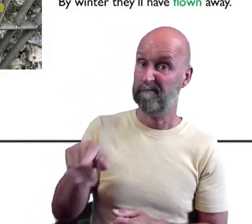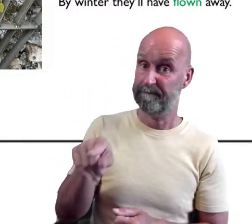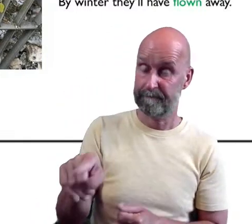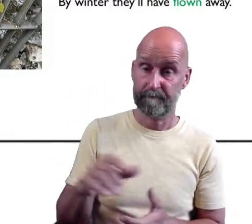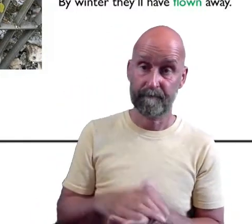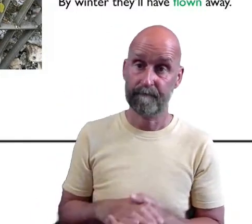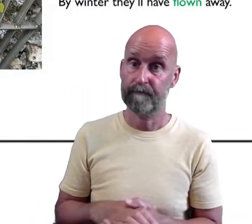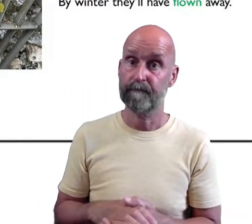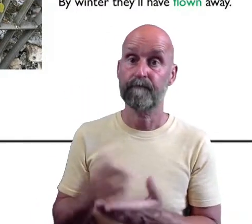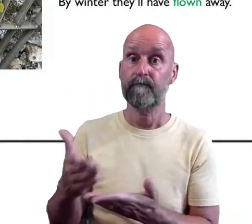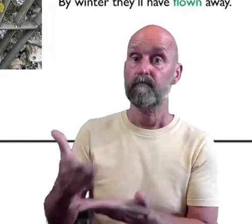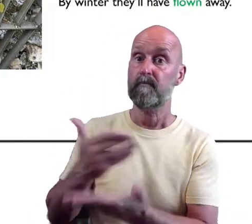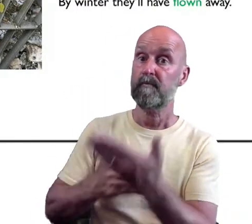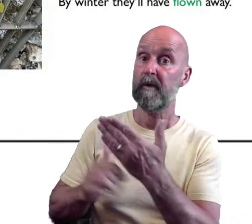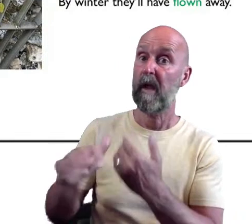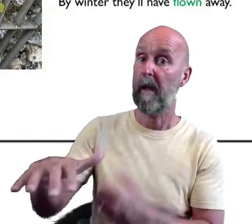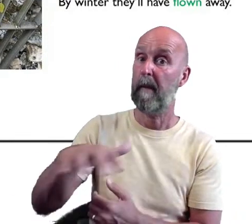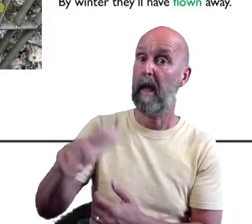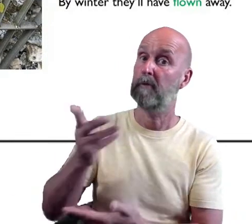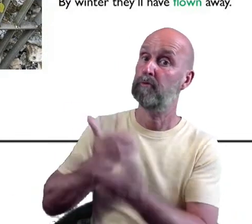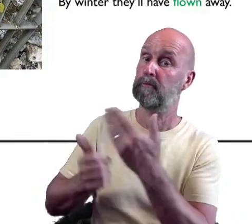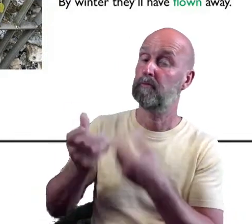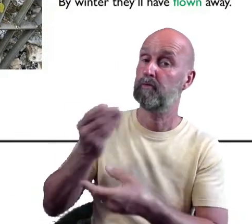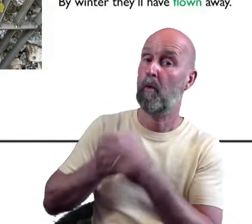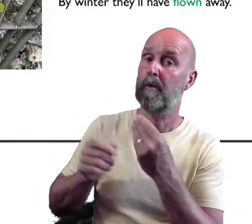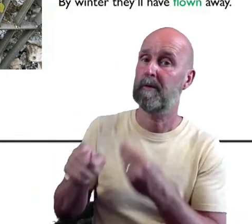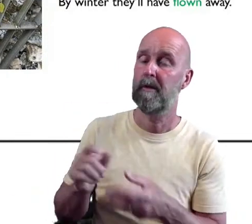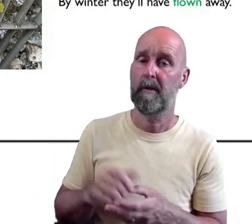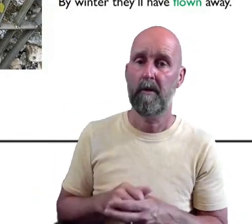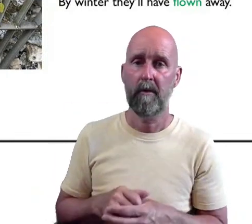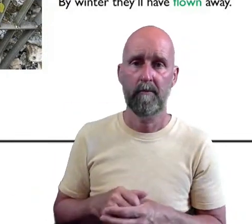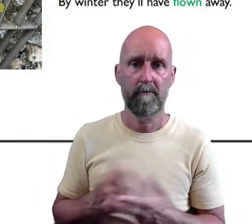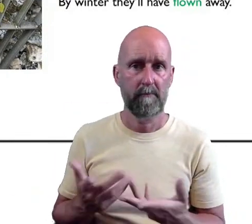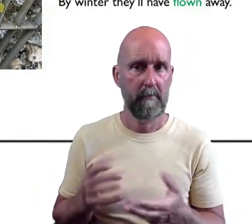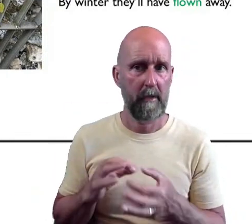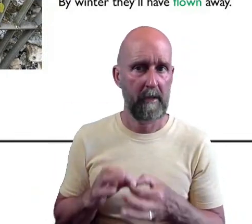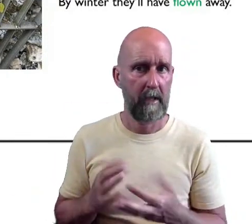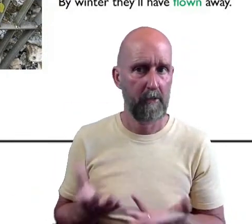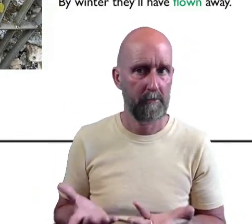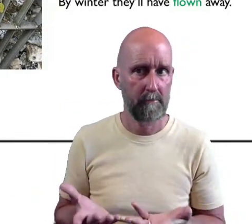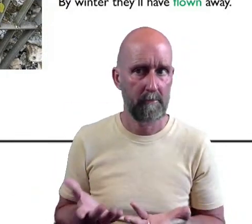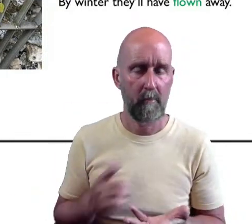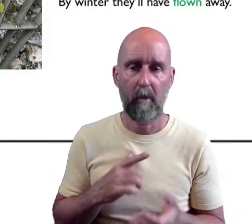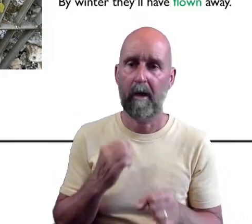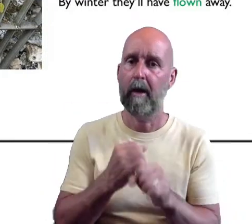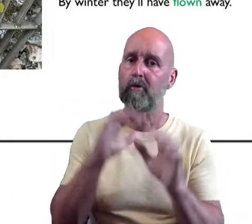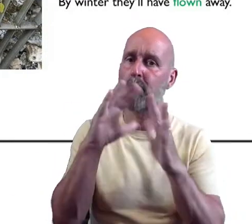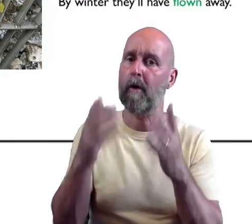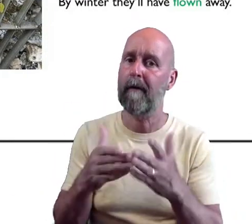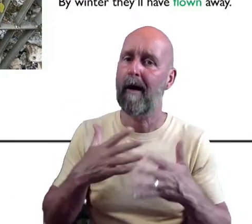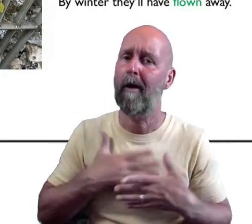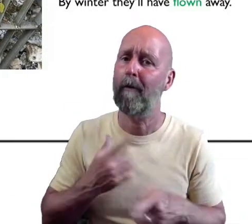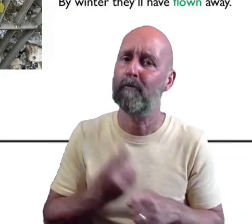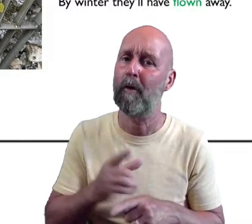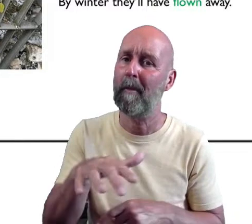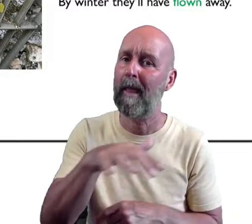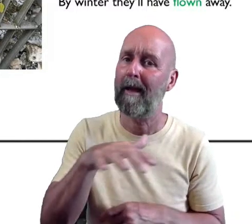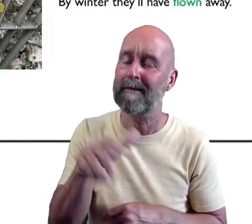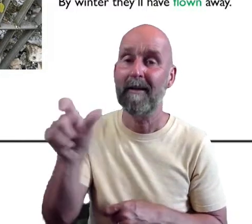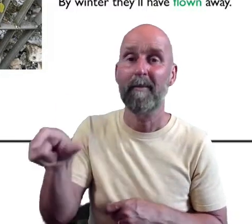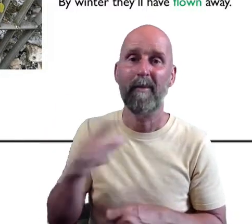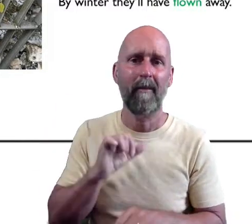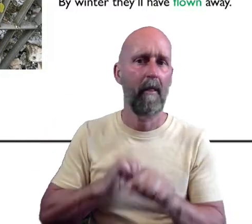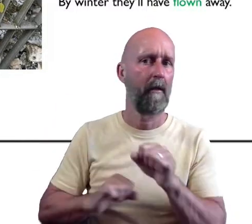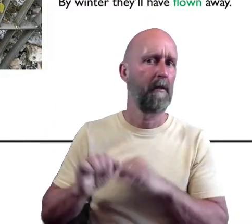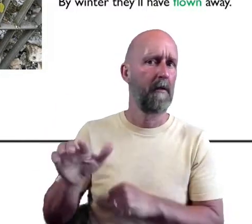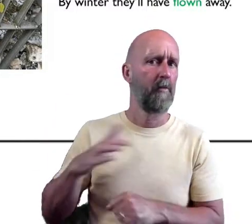their stories of place, a lot of people really won't find that engaging, as much as I'm a geographer and I love talking about place. People generally don't want to do that. But